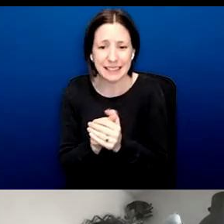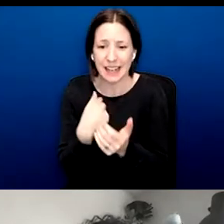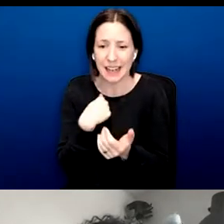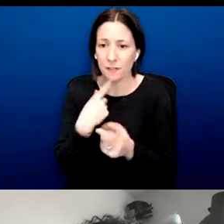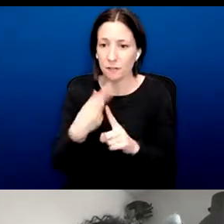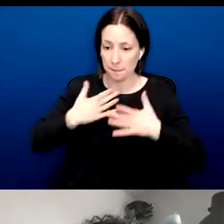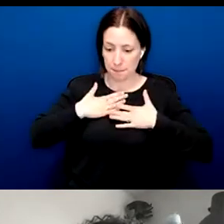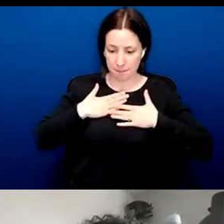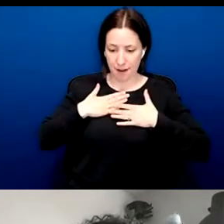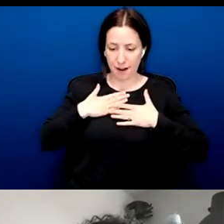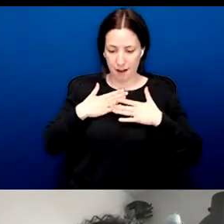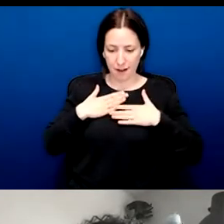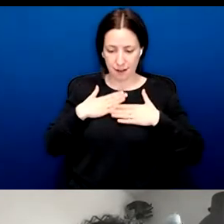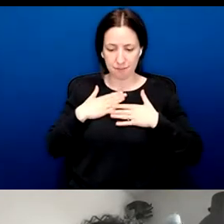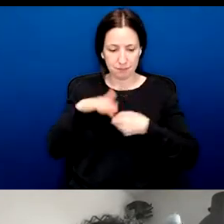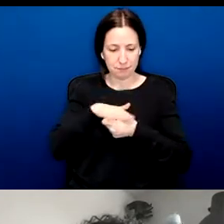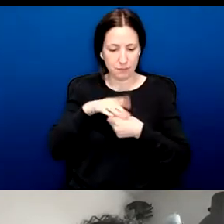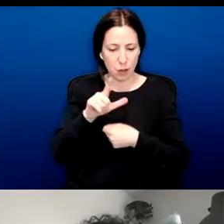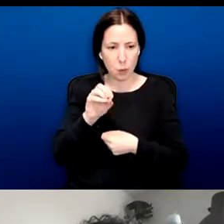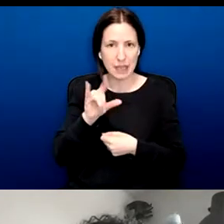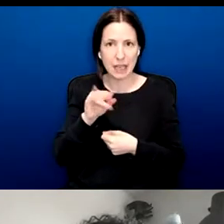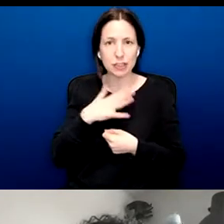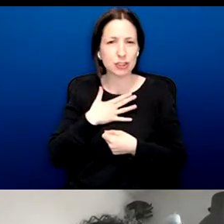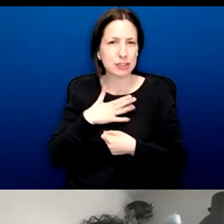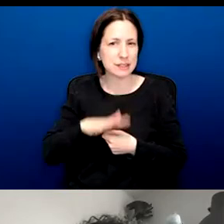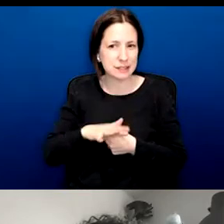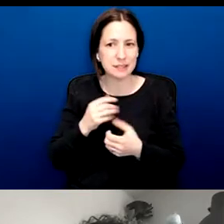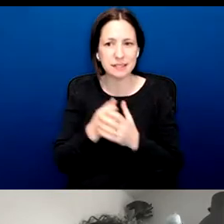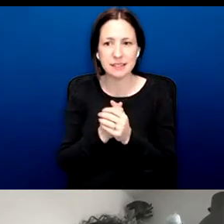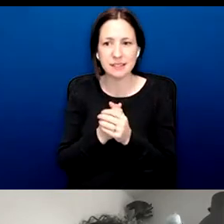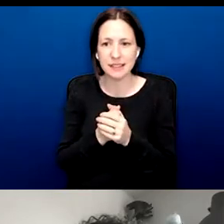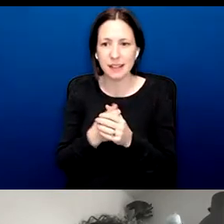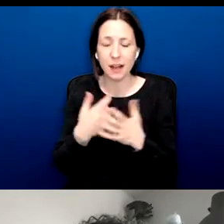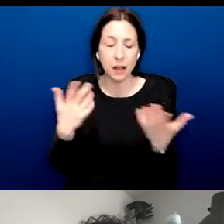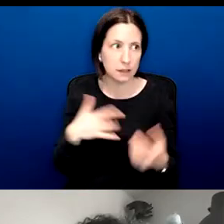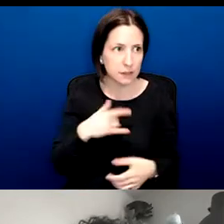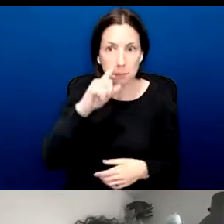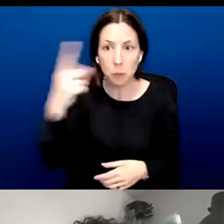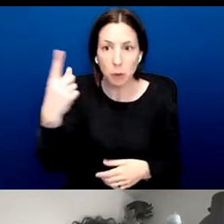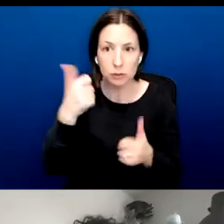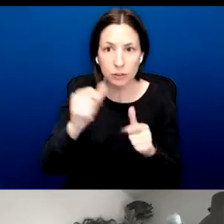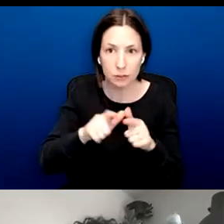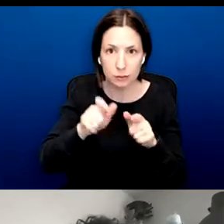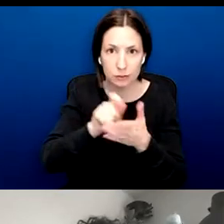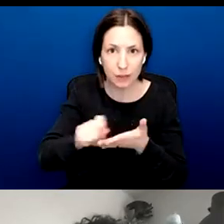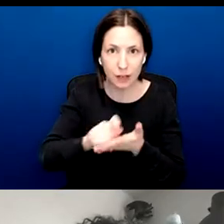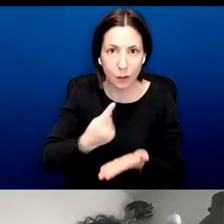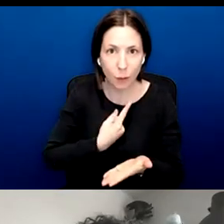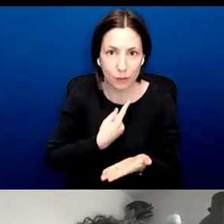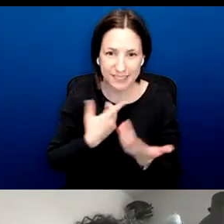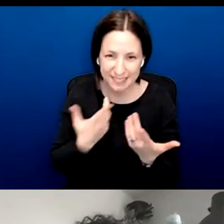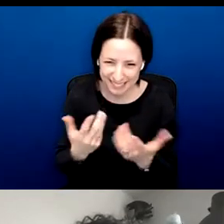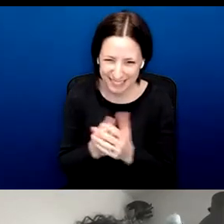location that, first of all, I get bored if I'm trying to write alone, and that's basically, but I